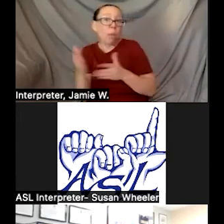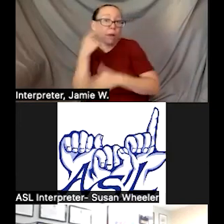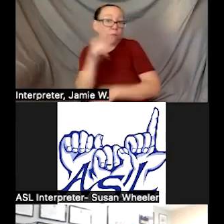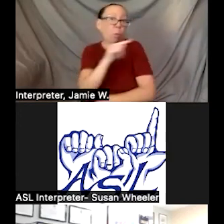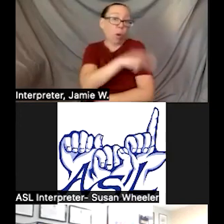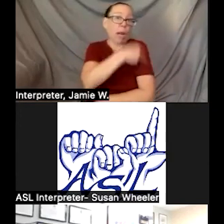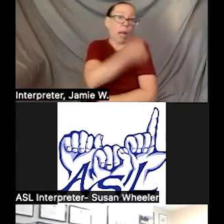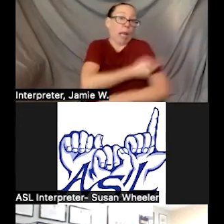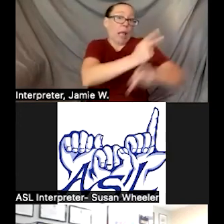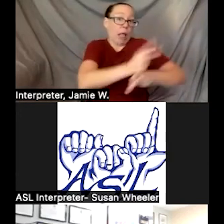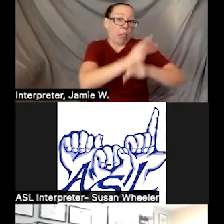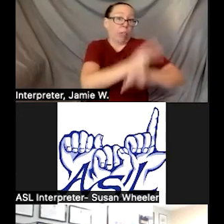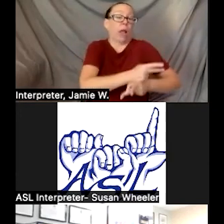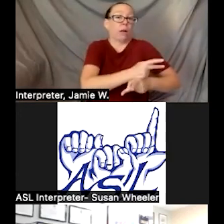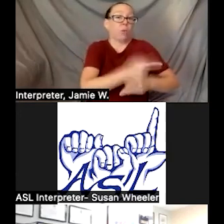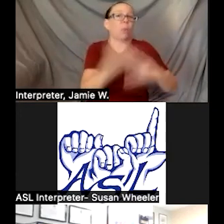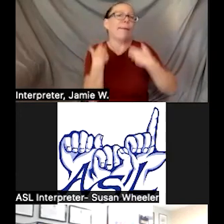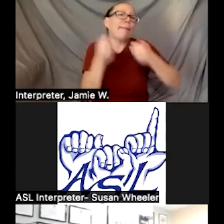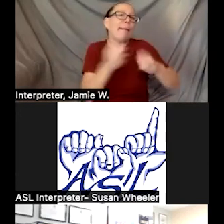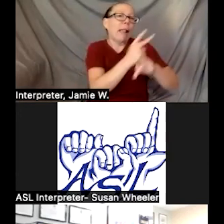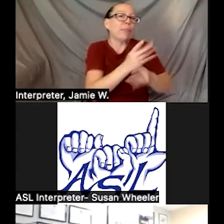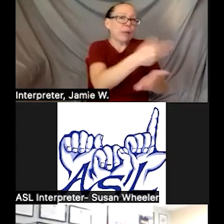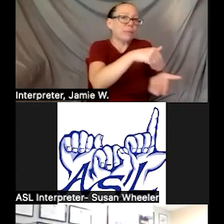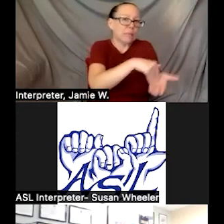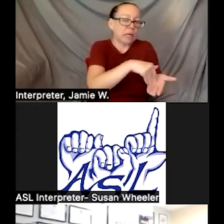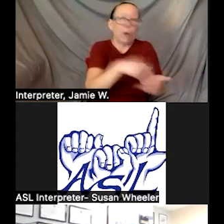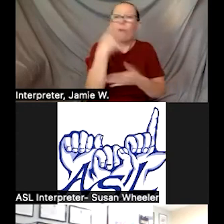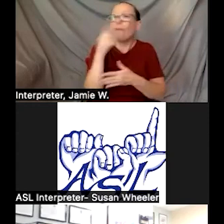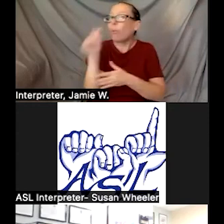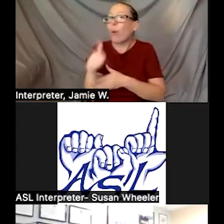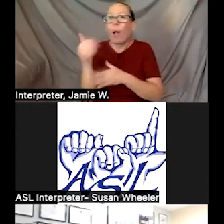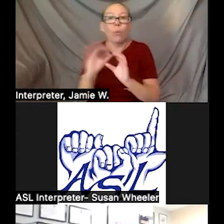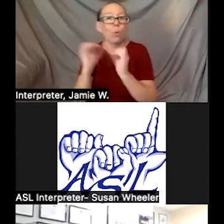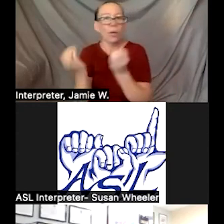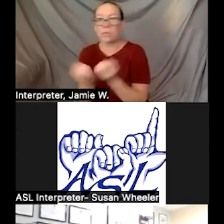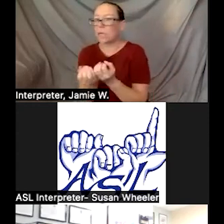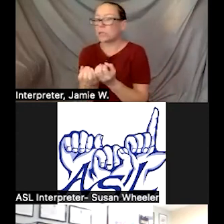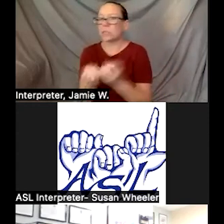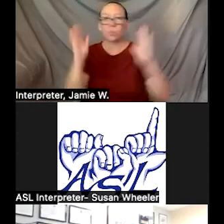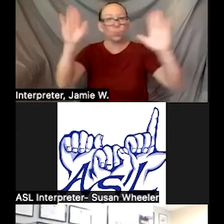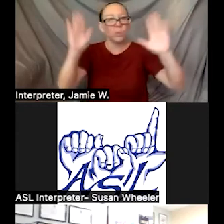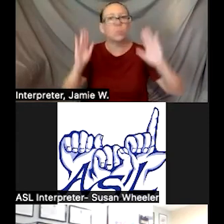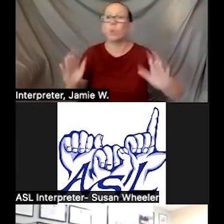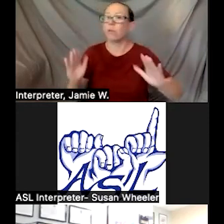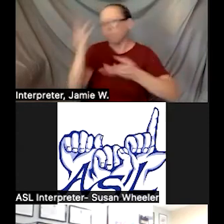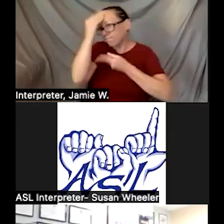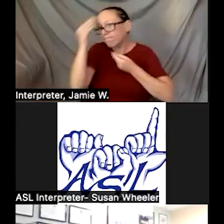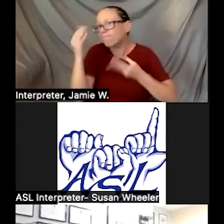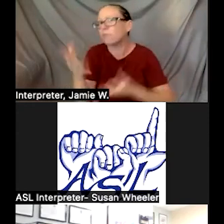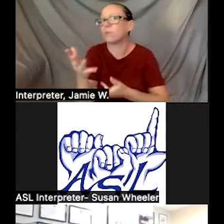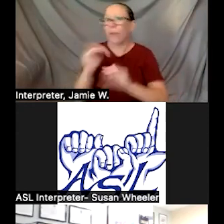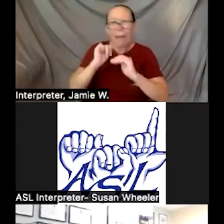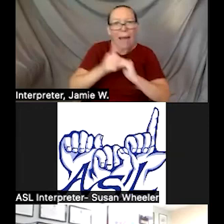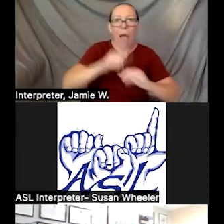healthcare, but I think any kind of organization, it's a very good reminder of how diverse and how large a group